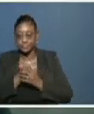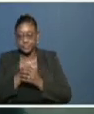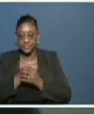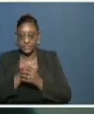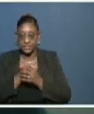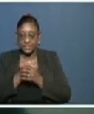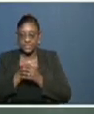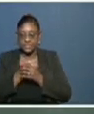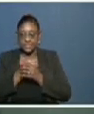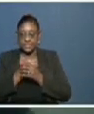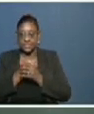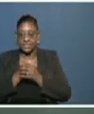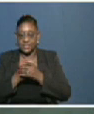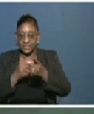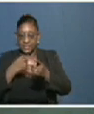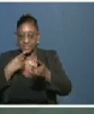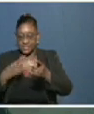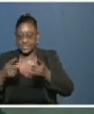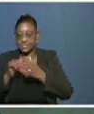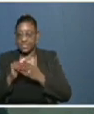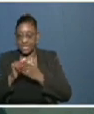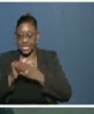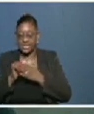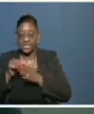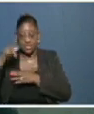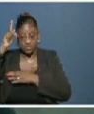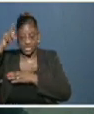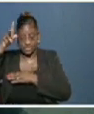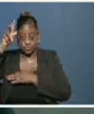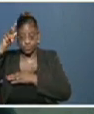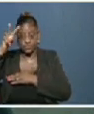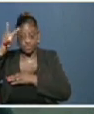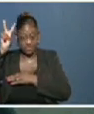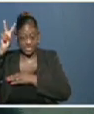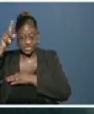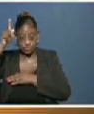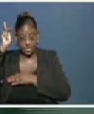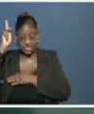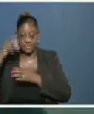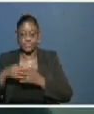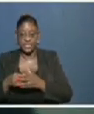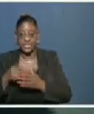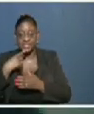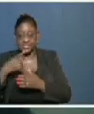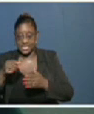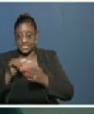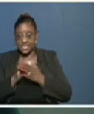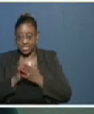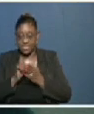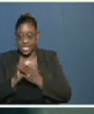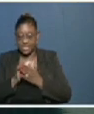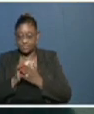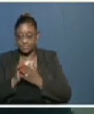big deal. And I am the vice president of that association, and I will be taking over as president of